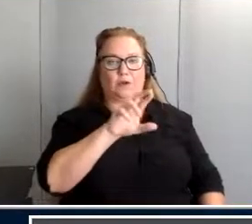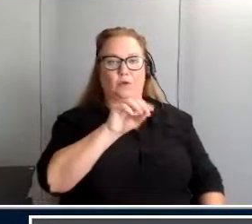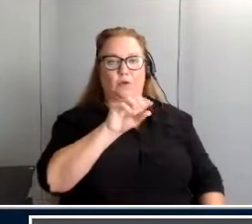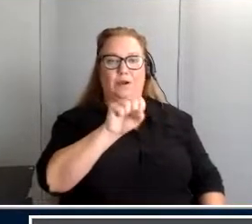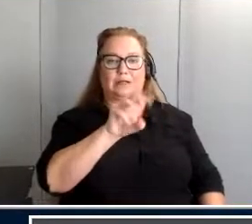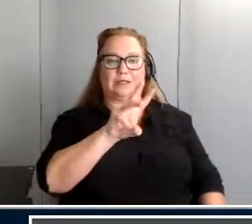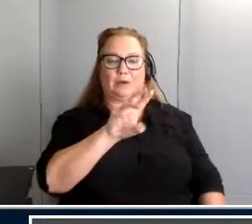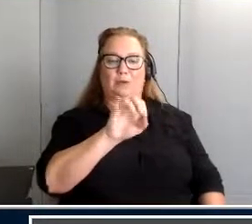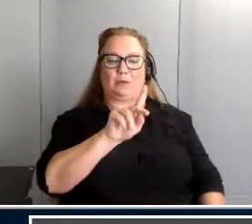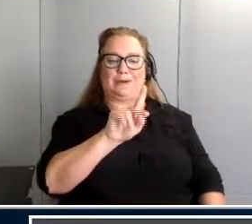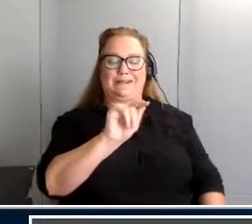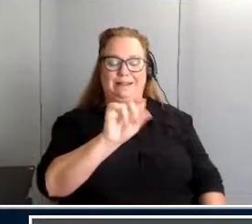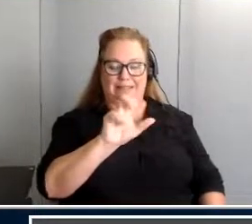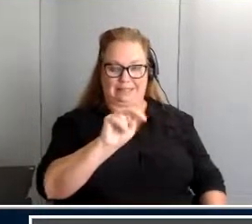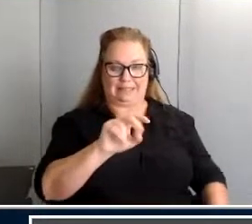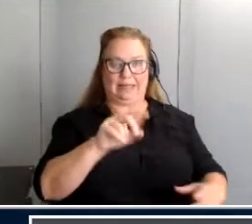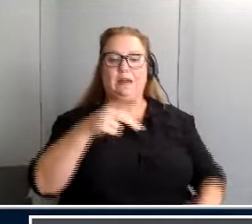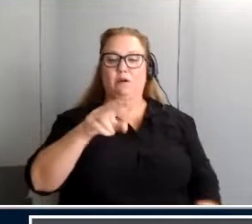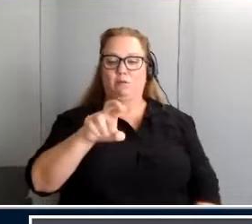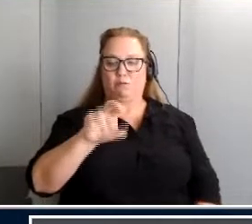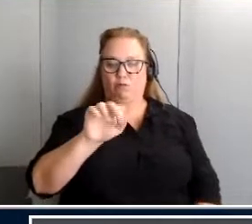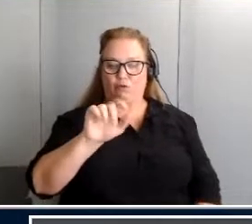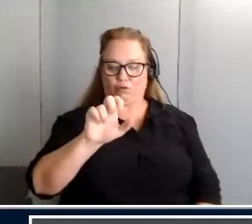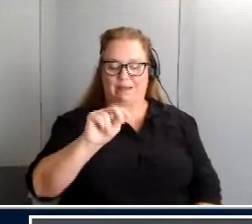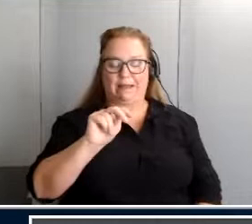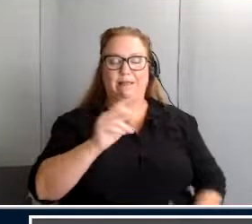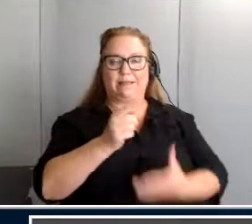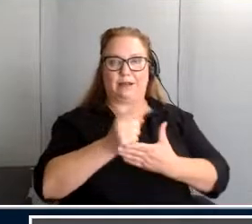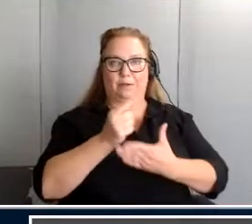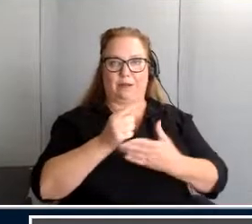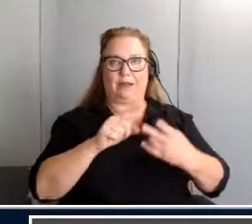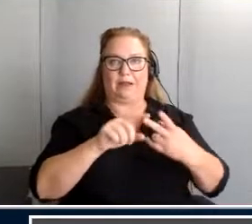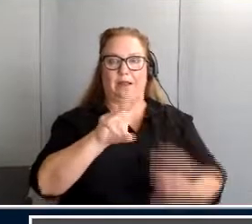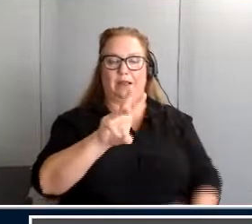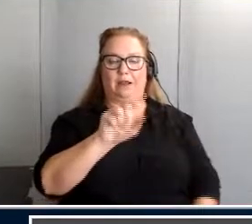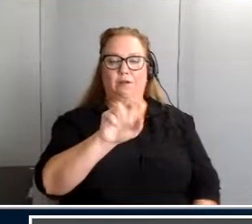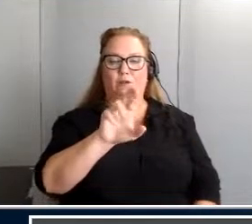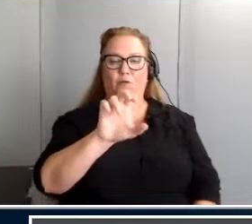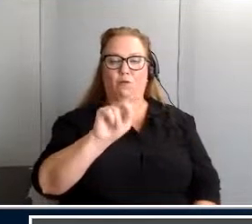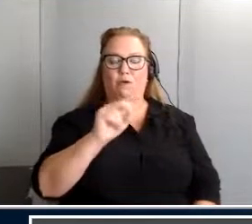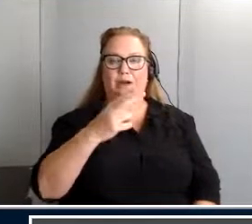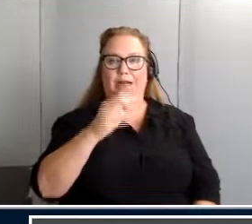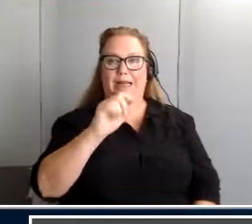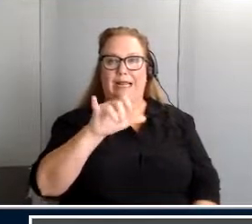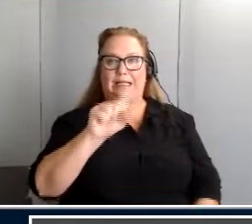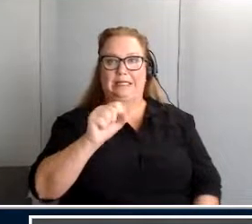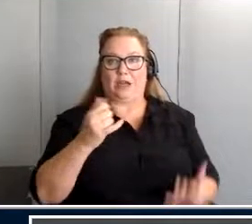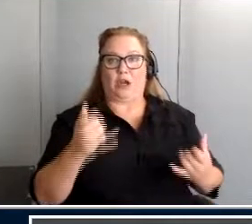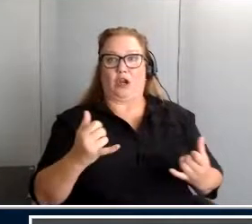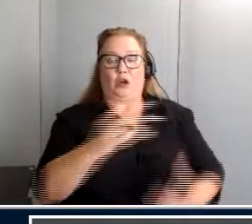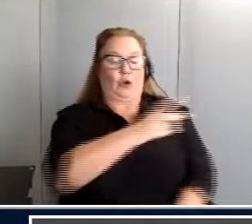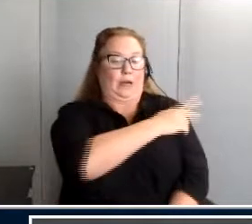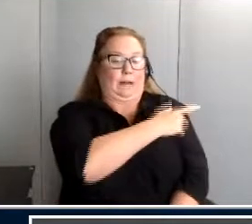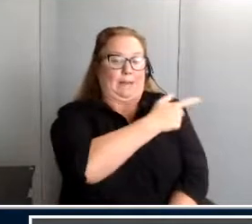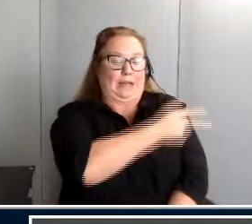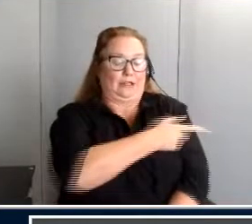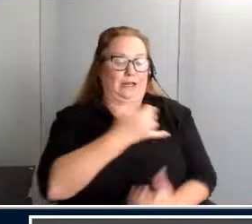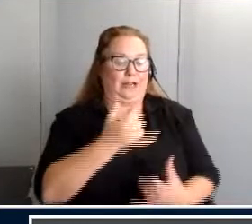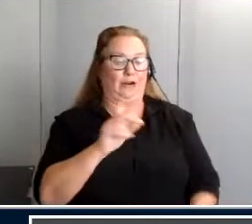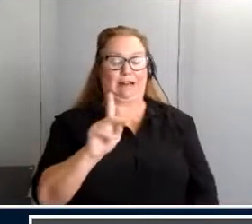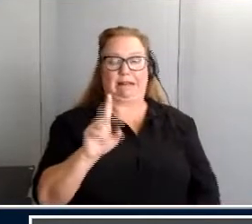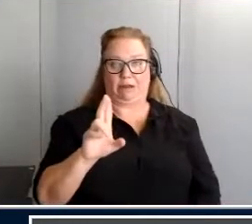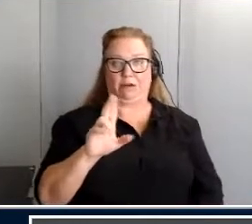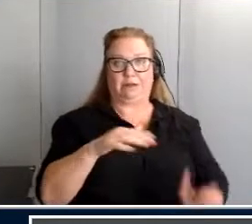mentioned, who also had proton therapy for his prostate cancer, and Warren Haynes, a current proton patient here at the health system. He's one of Dr.